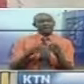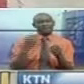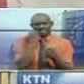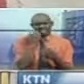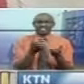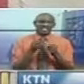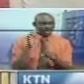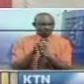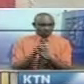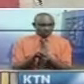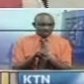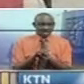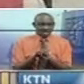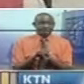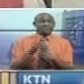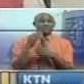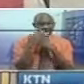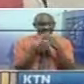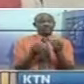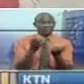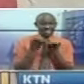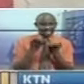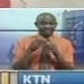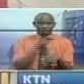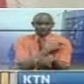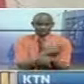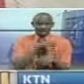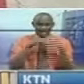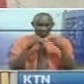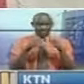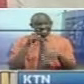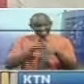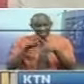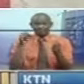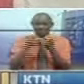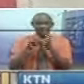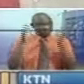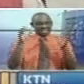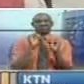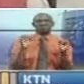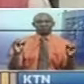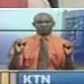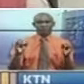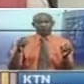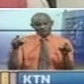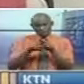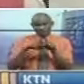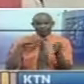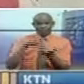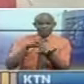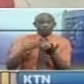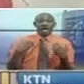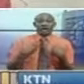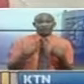The blood that is required at the hospital level are not only during disasters. There are conditions like those people who